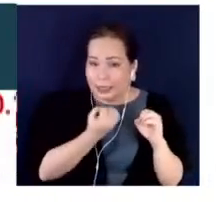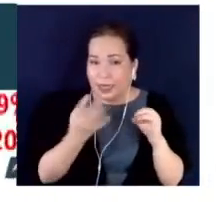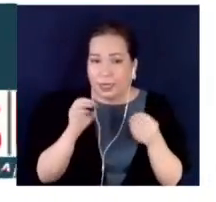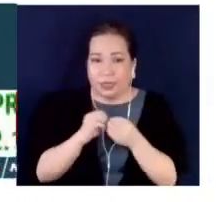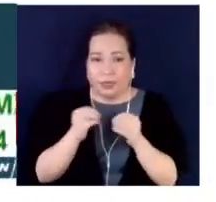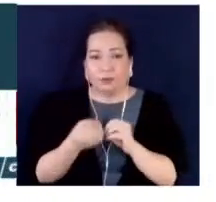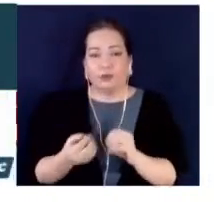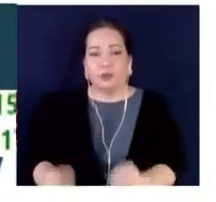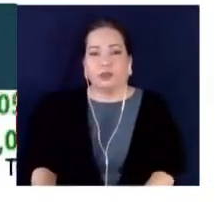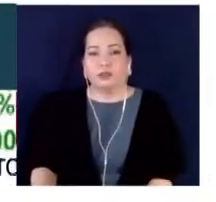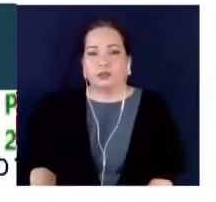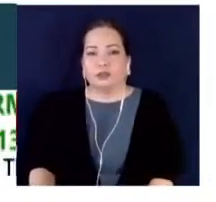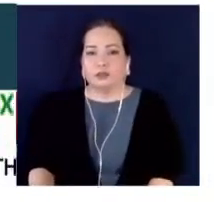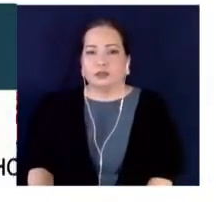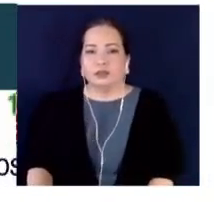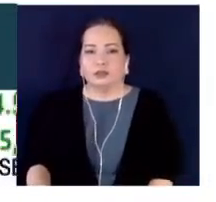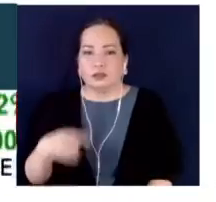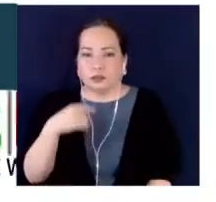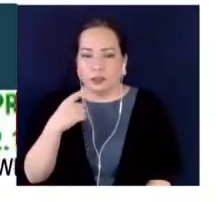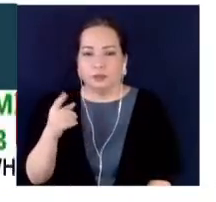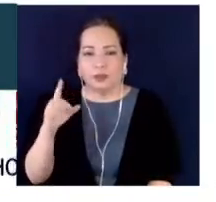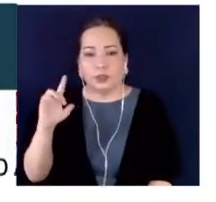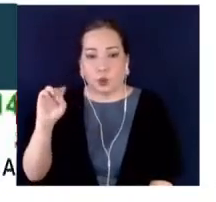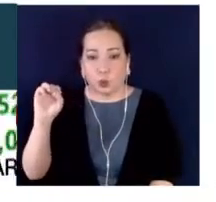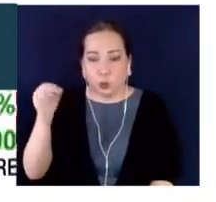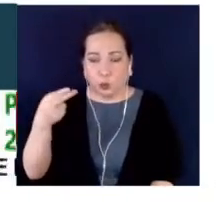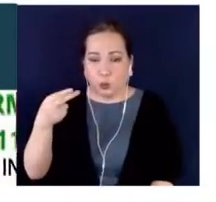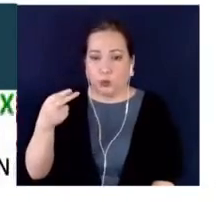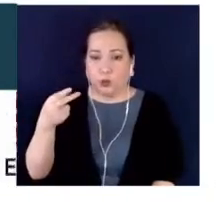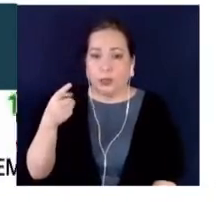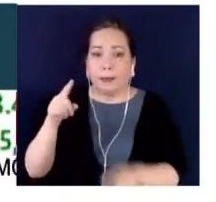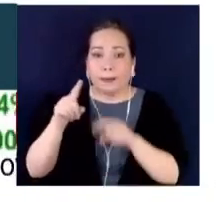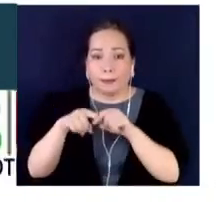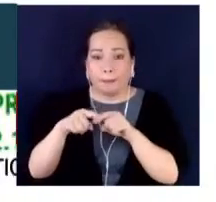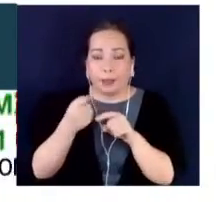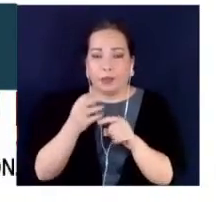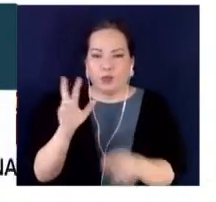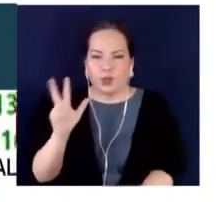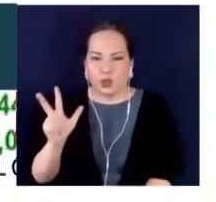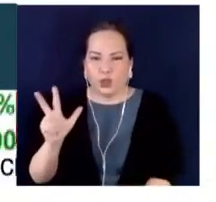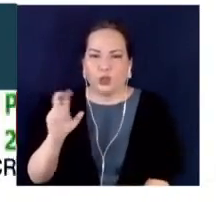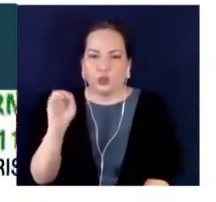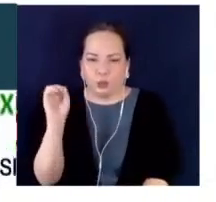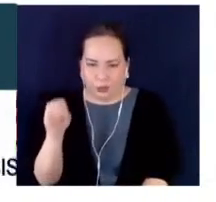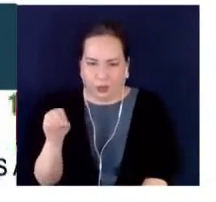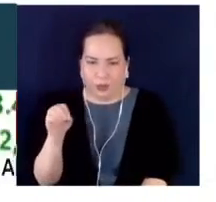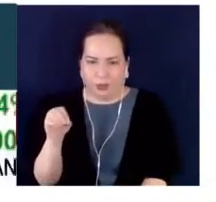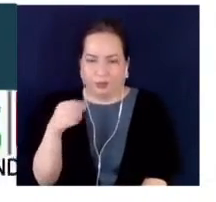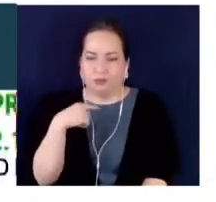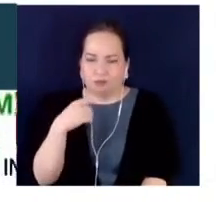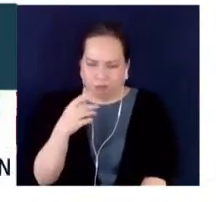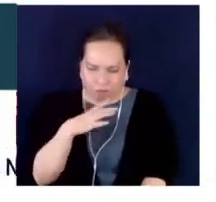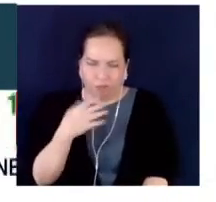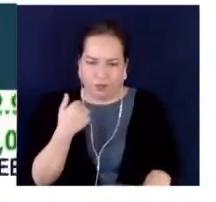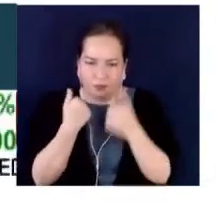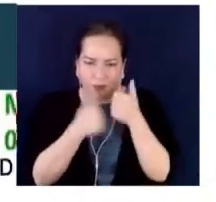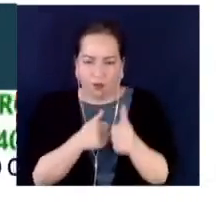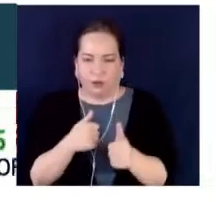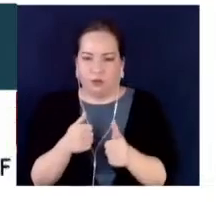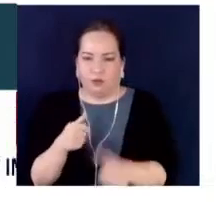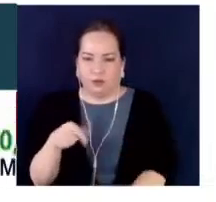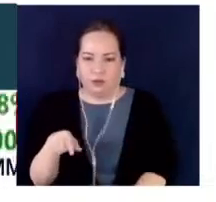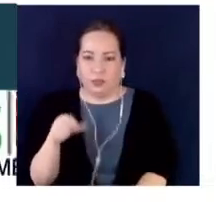the Department of Health has mandated to increase our number of beds to 30%. We can only do that if we have